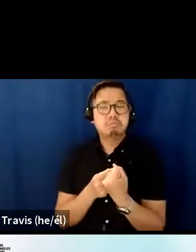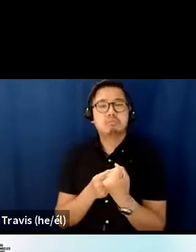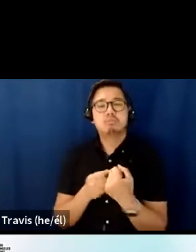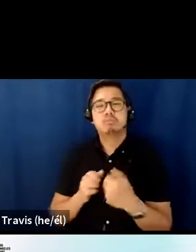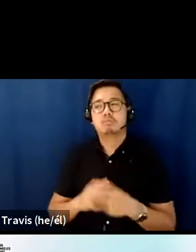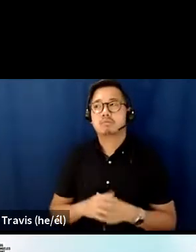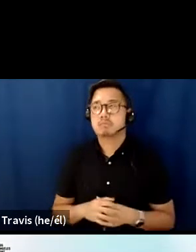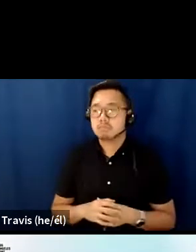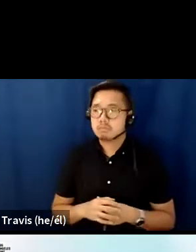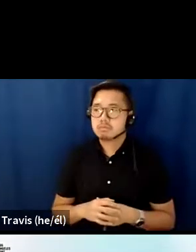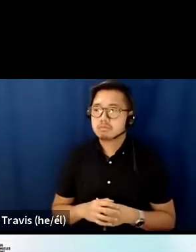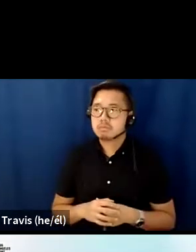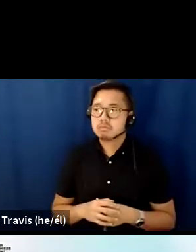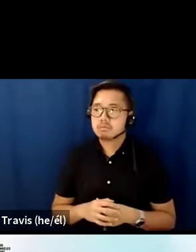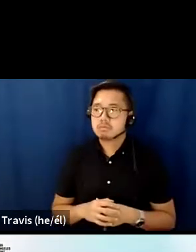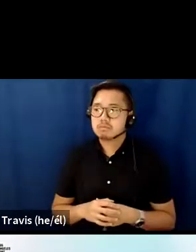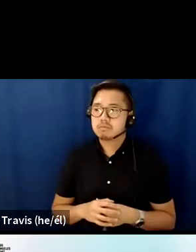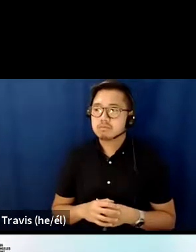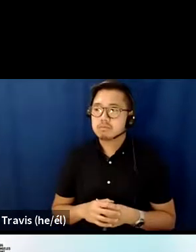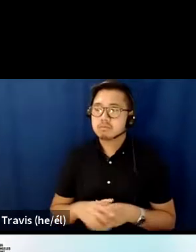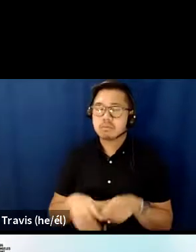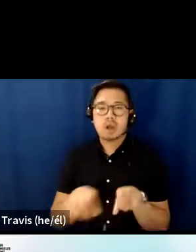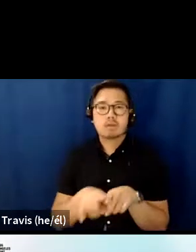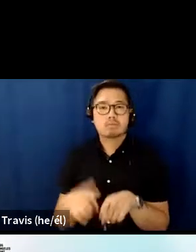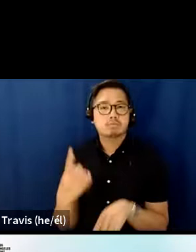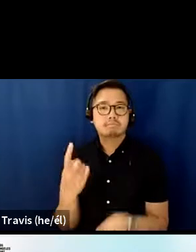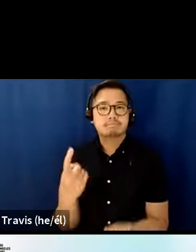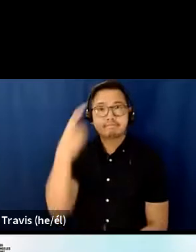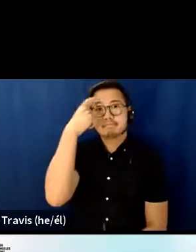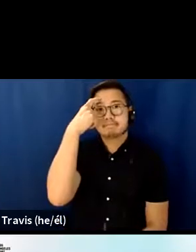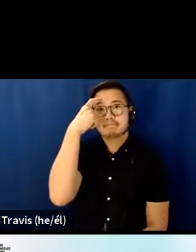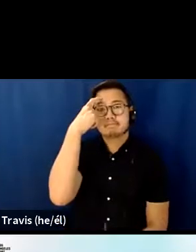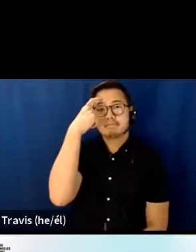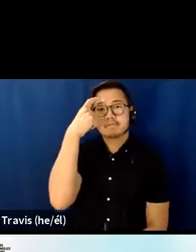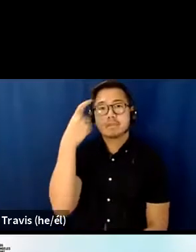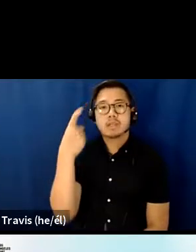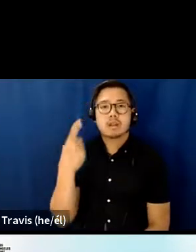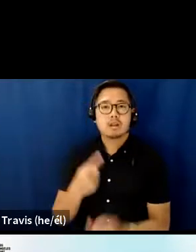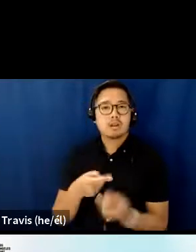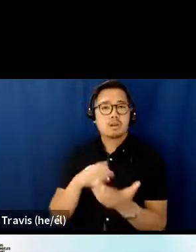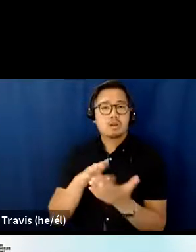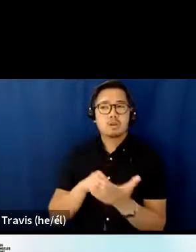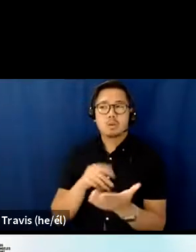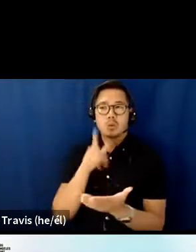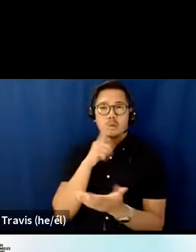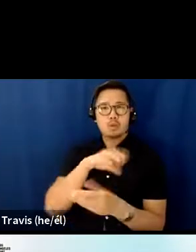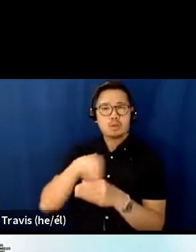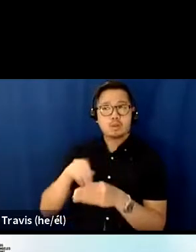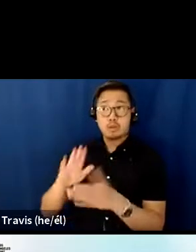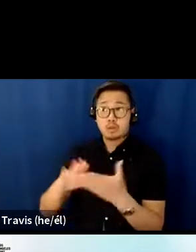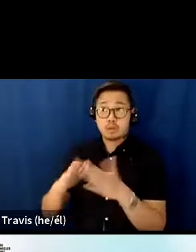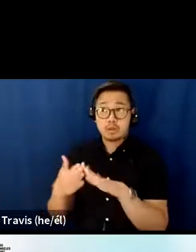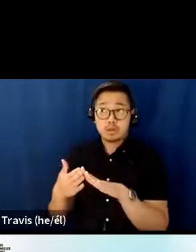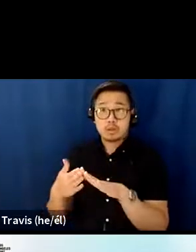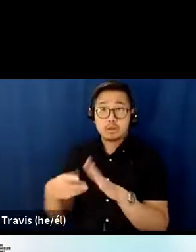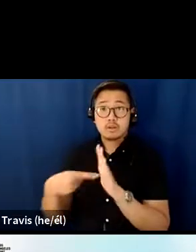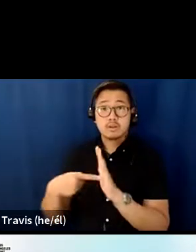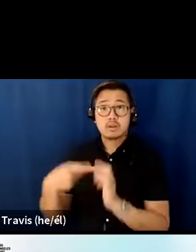Another one is that's coming to mind is learn who your community is, specifically pod